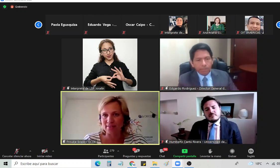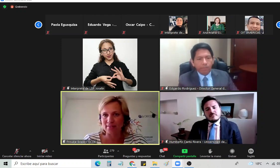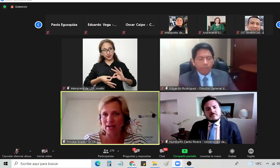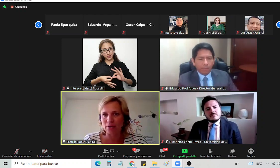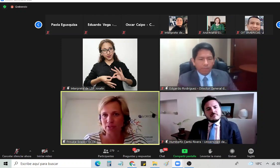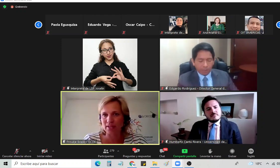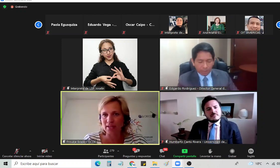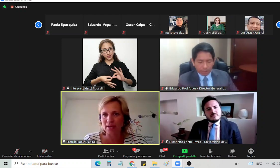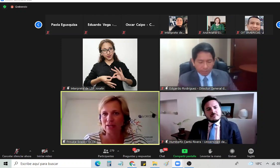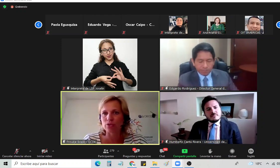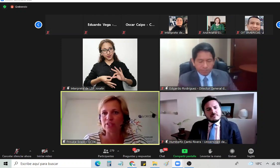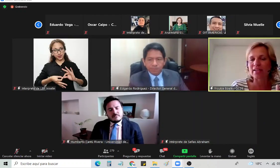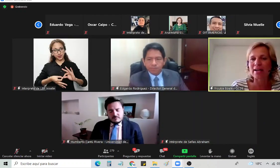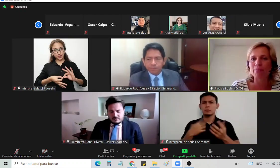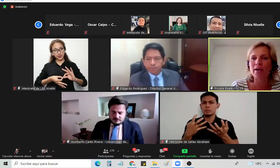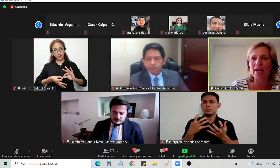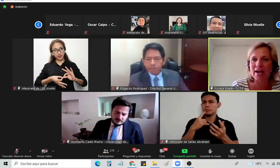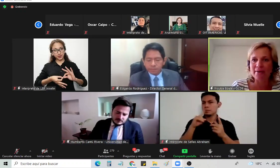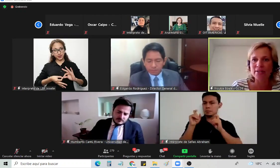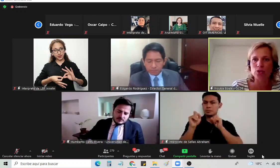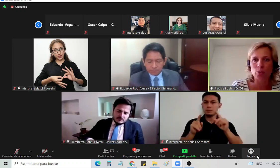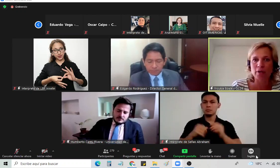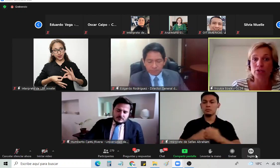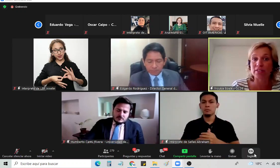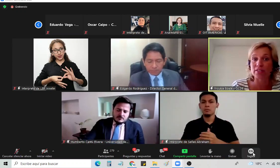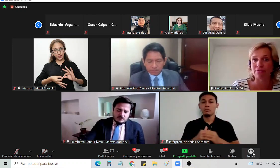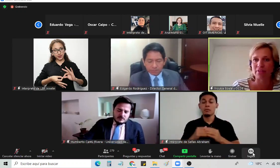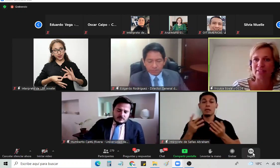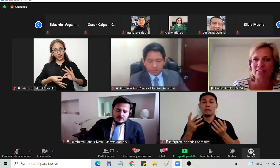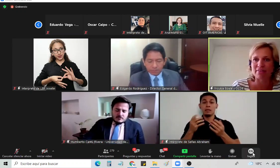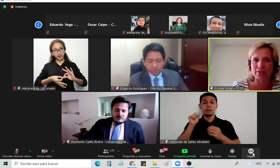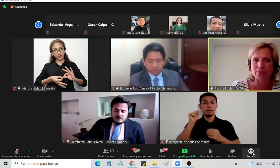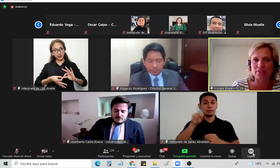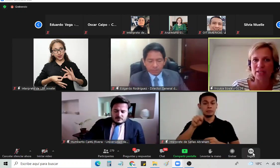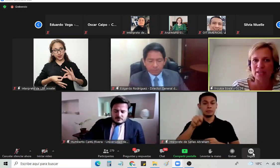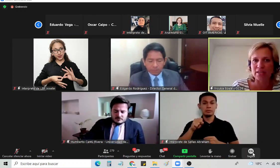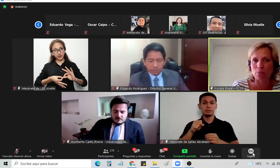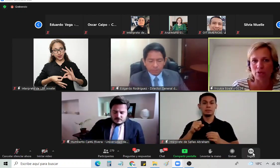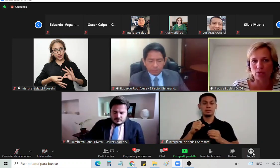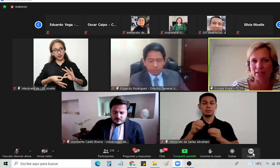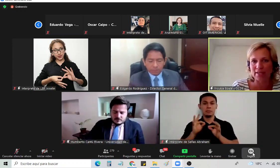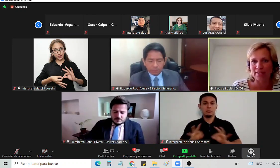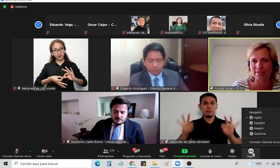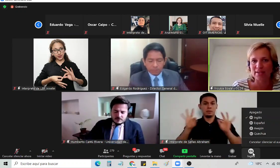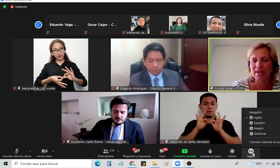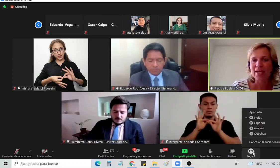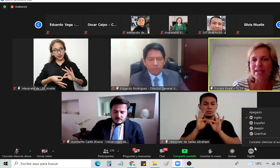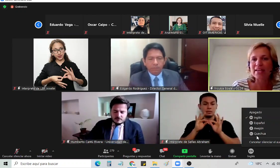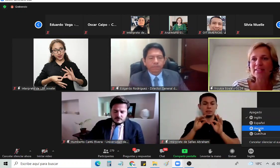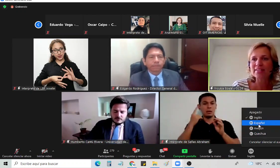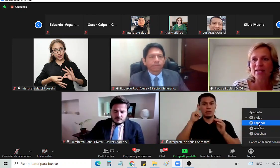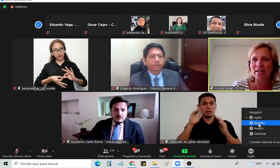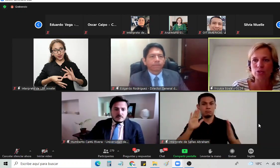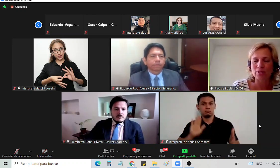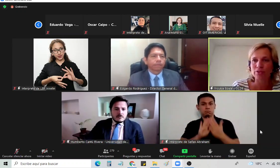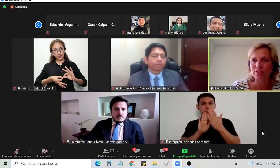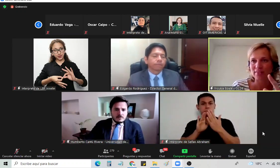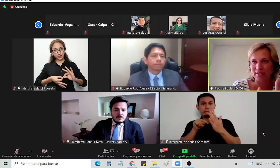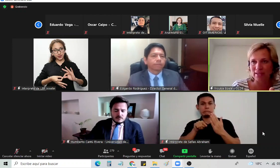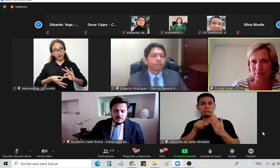like to leave on the tables a couple of messages of the eoced that we find that is key under the